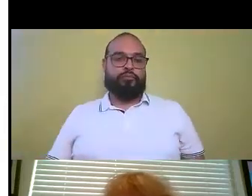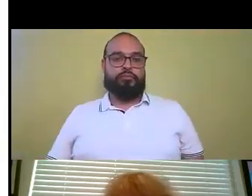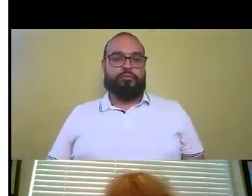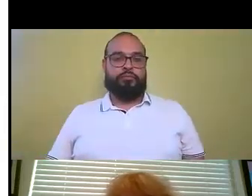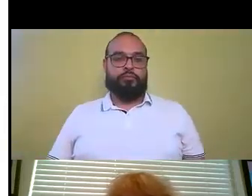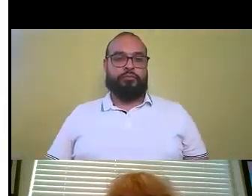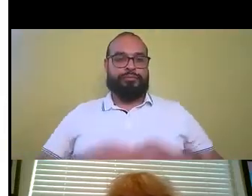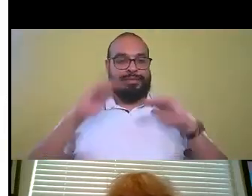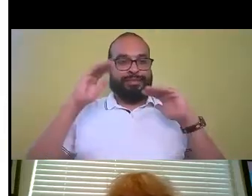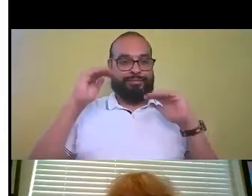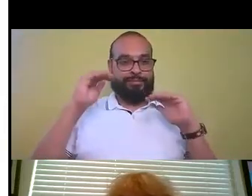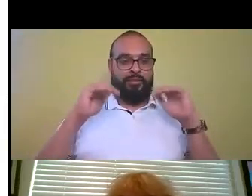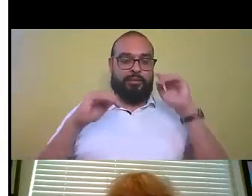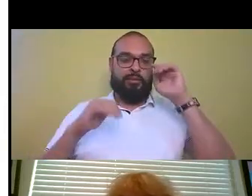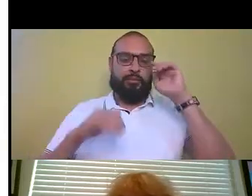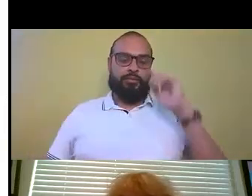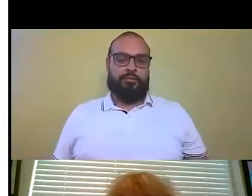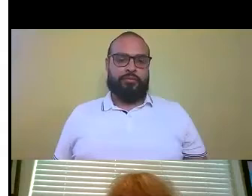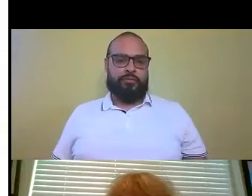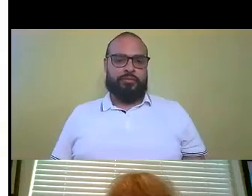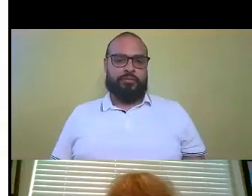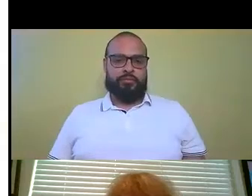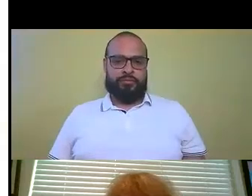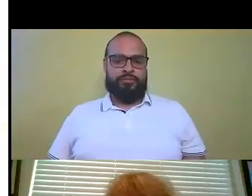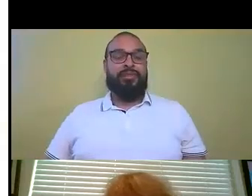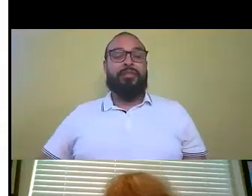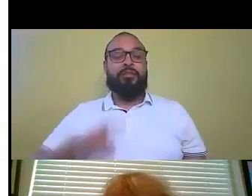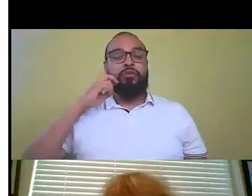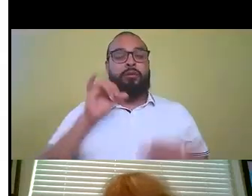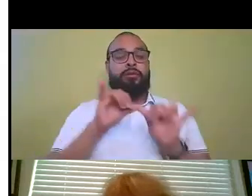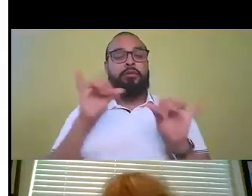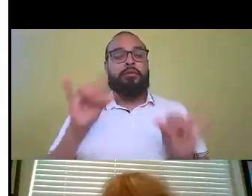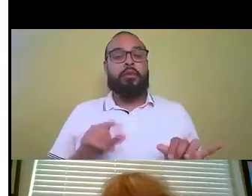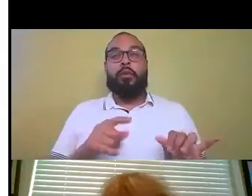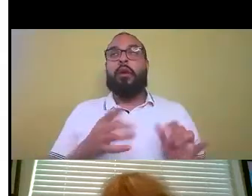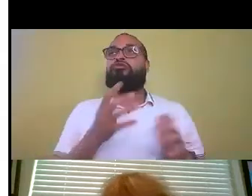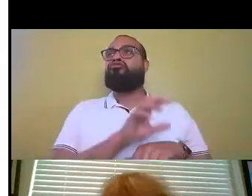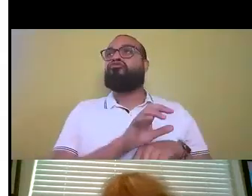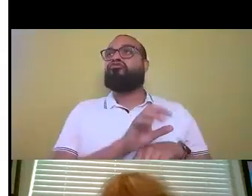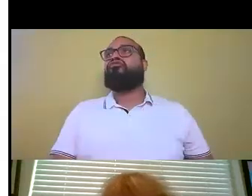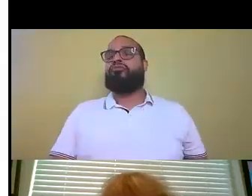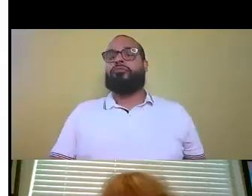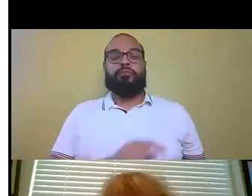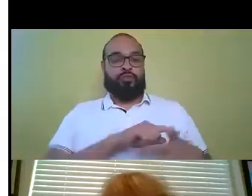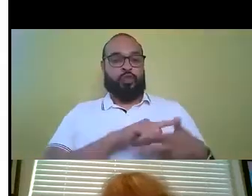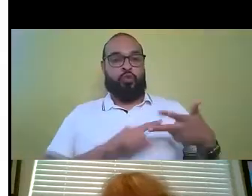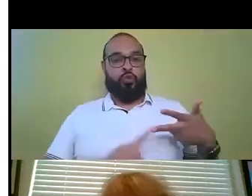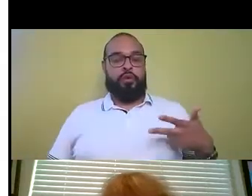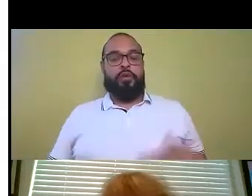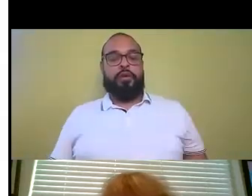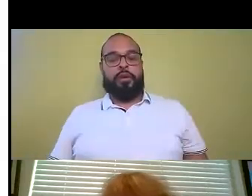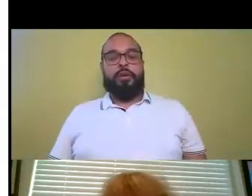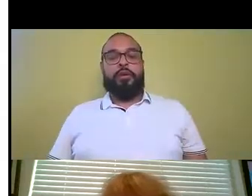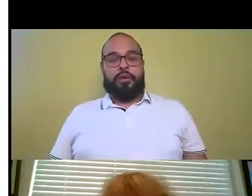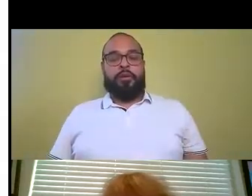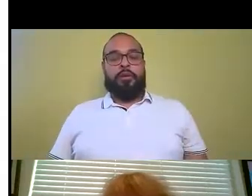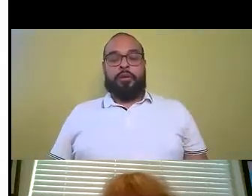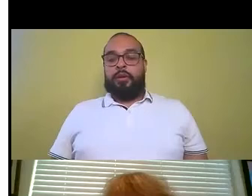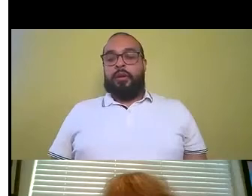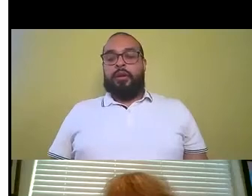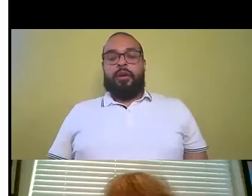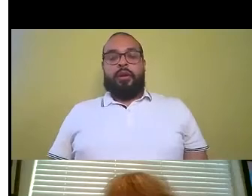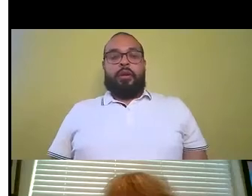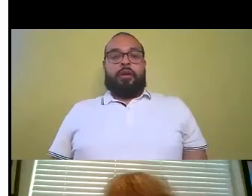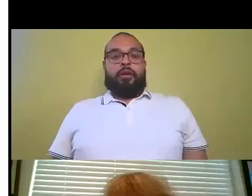expected. That the nervous system has habituated to those inputs, and so